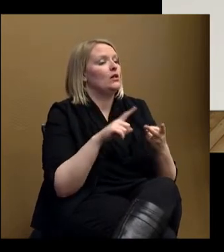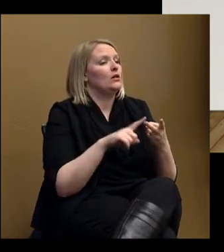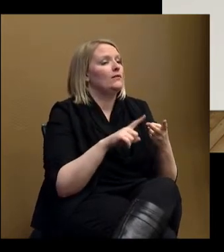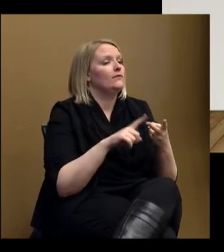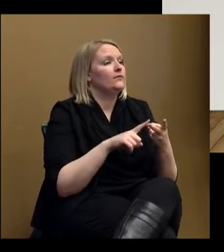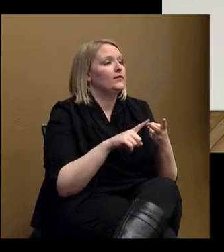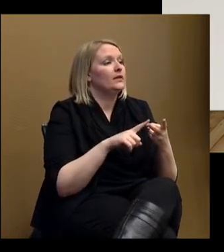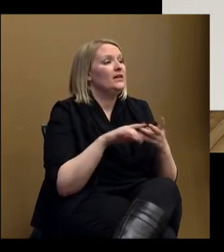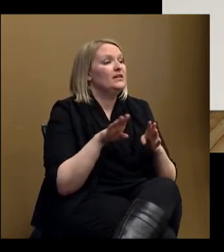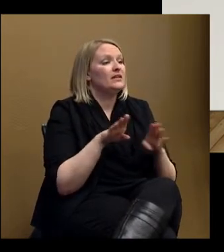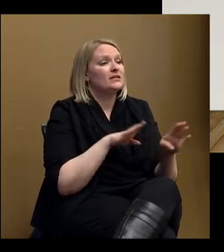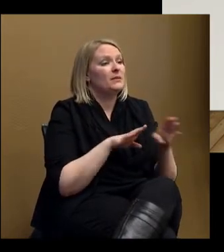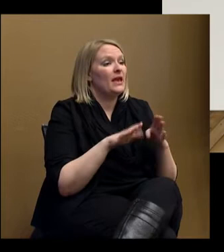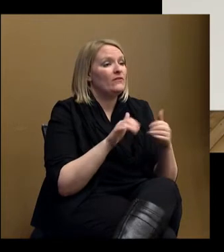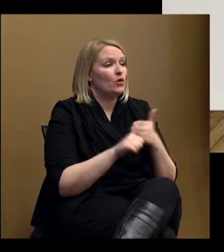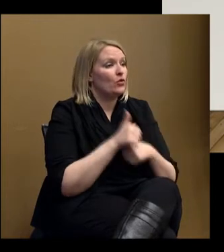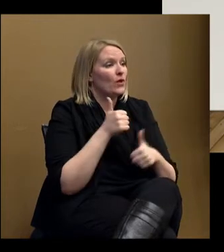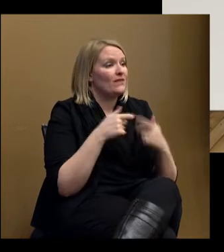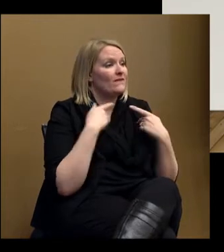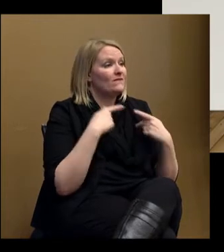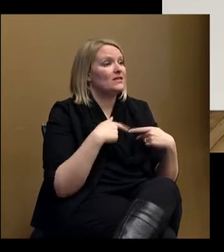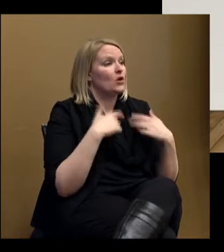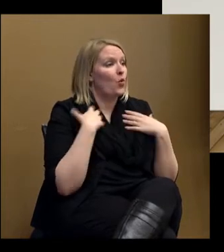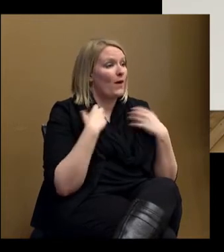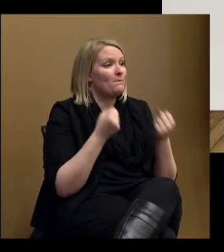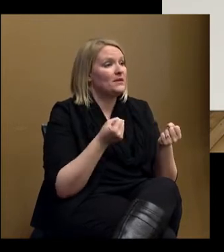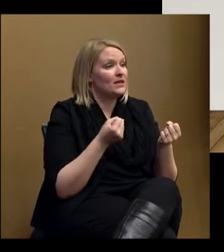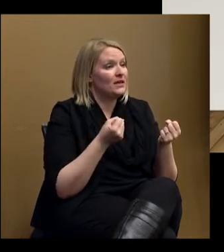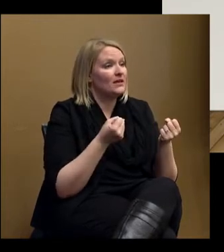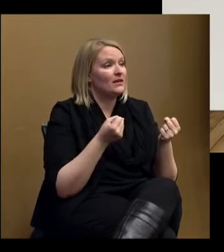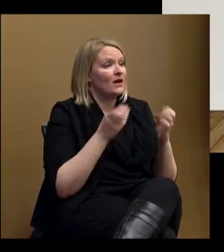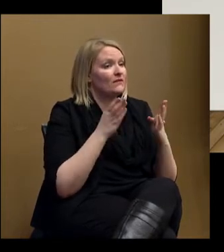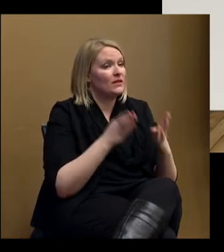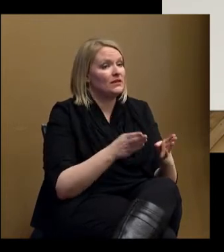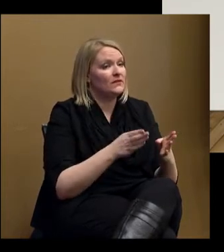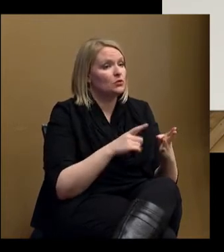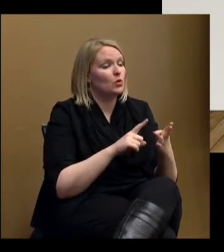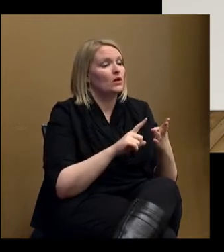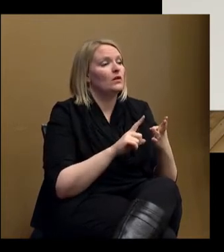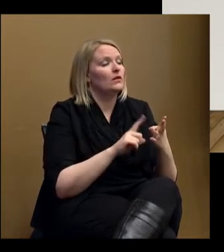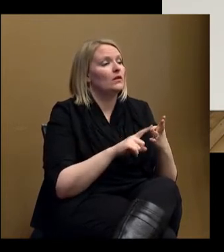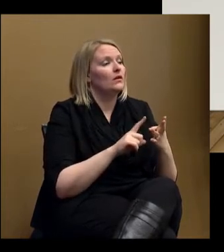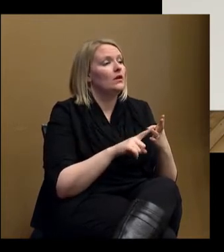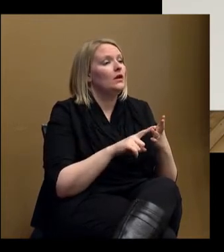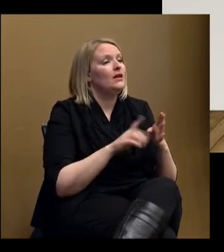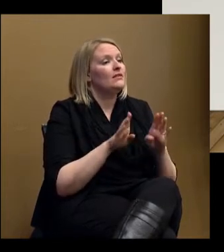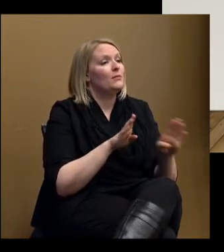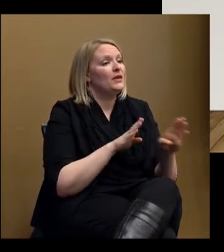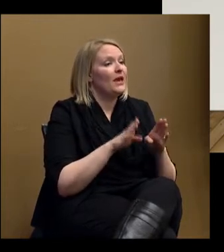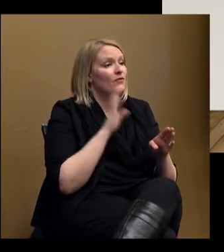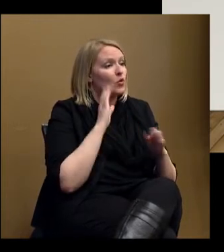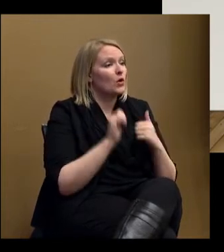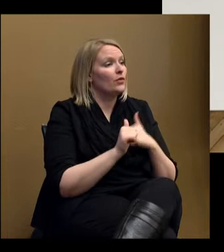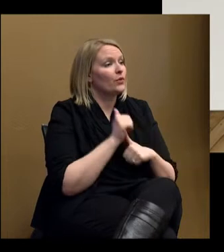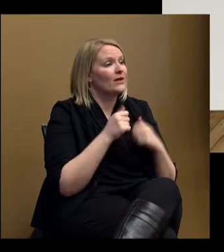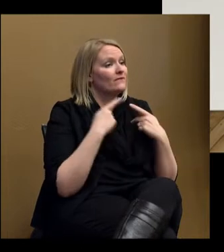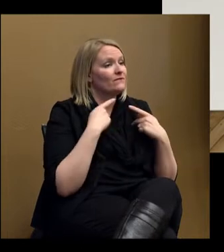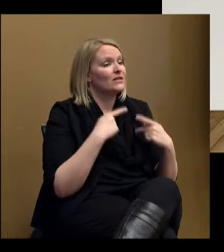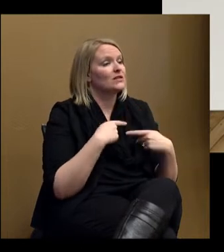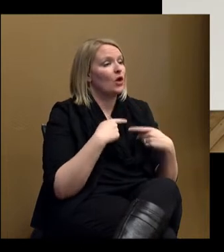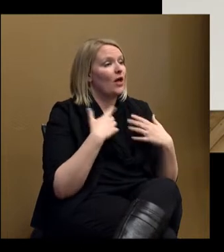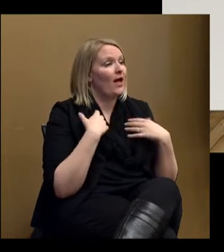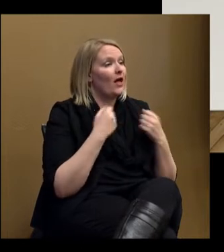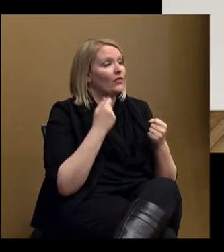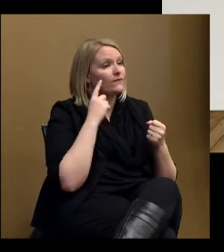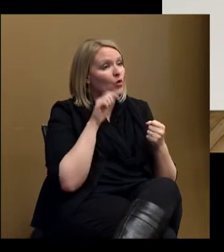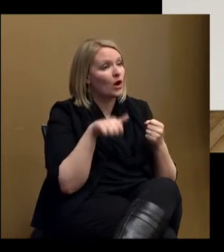one, does the behavior threaten the physical well-being of the individual? Does the behavior threaten the physical well-being